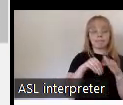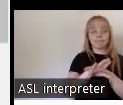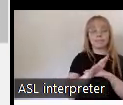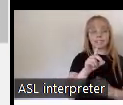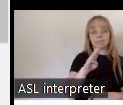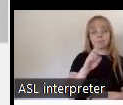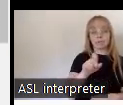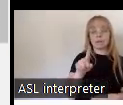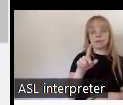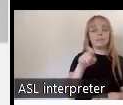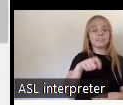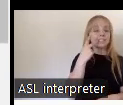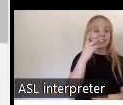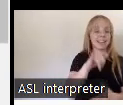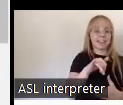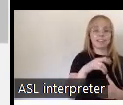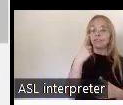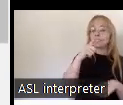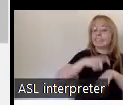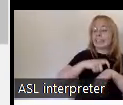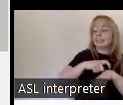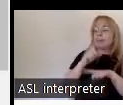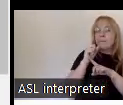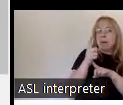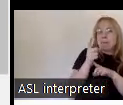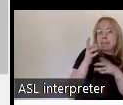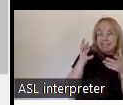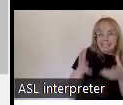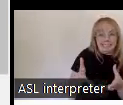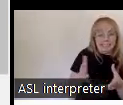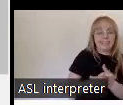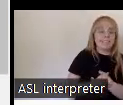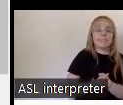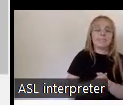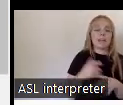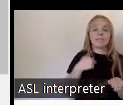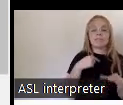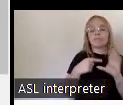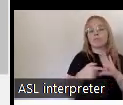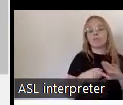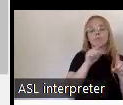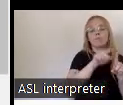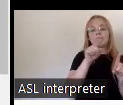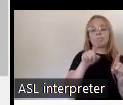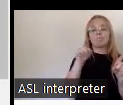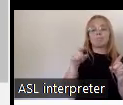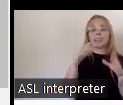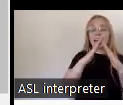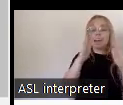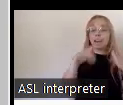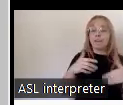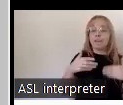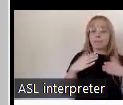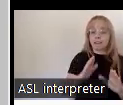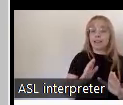And for the sake of time, because we just have 1 minute left, I'm just going to point out that these housing paths